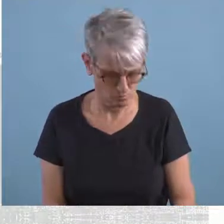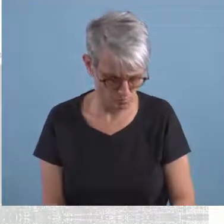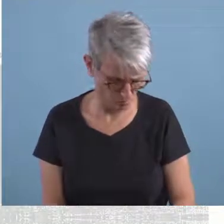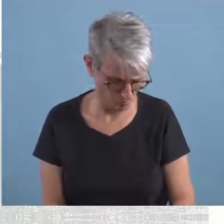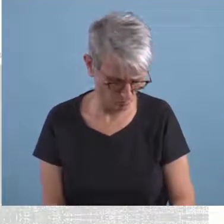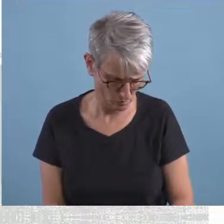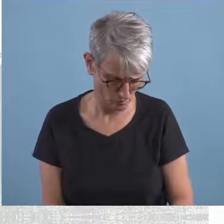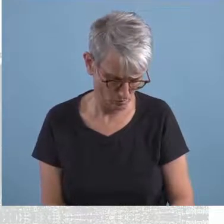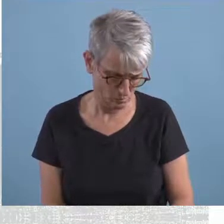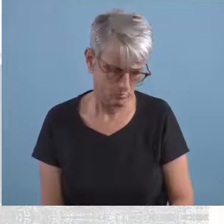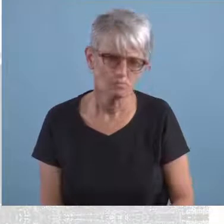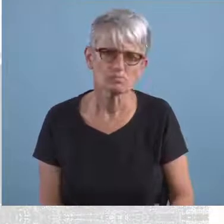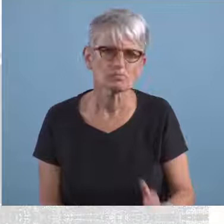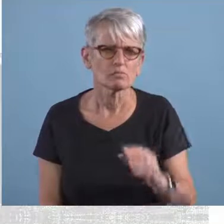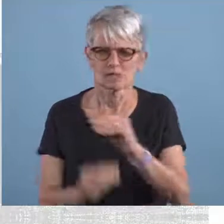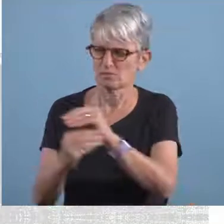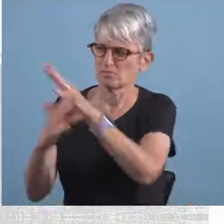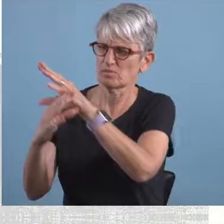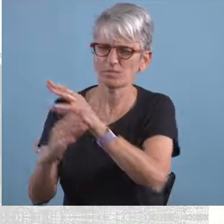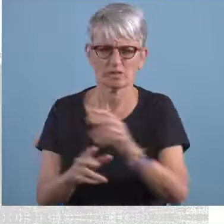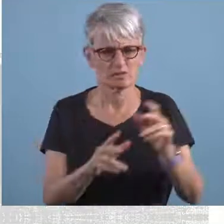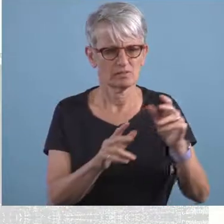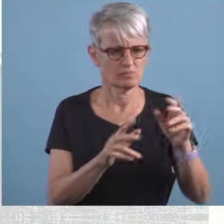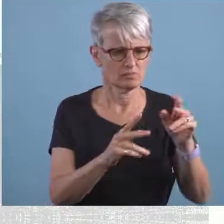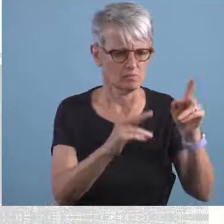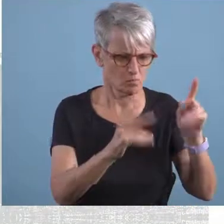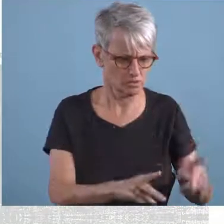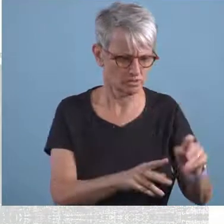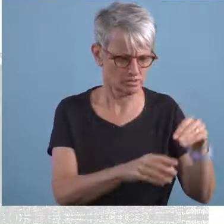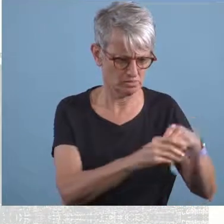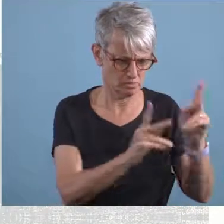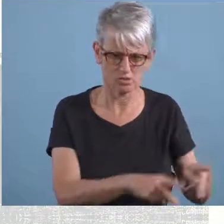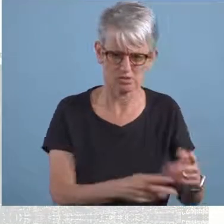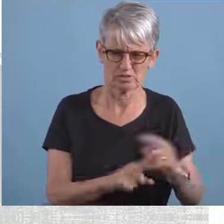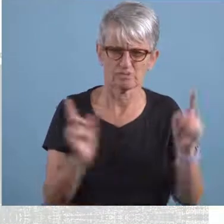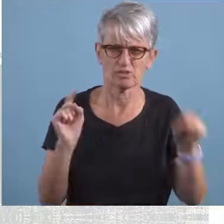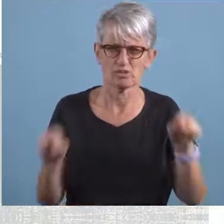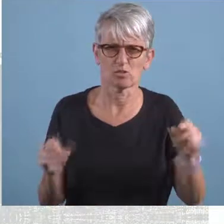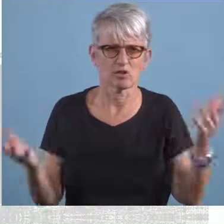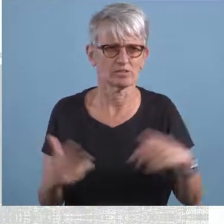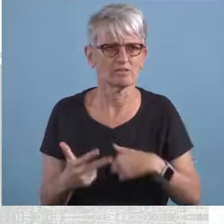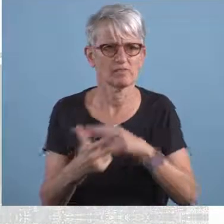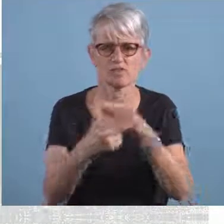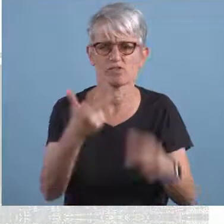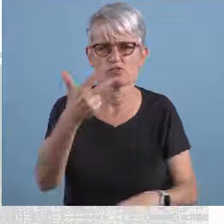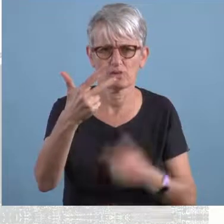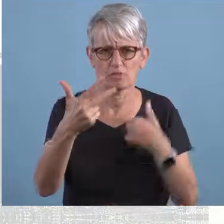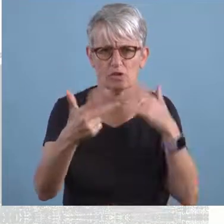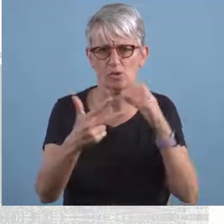What's different about telepractice from in-person sessions? And there's three areas that I'll hit on.